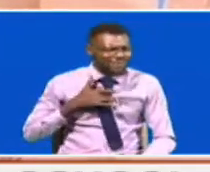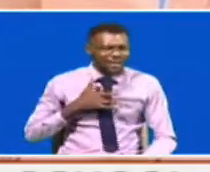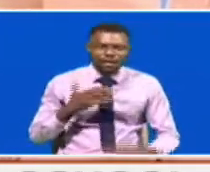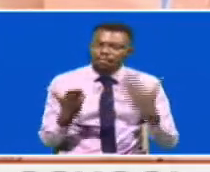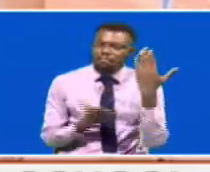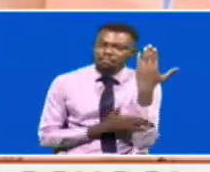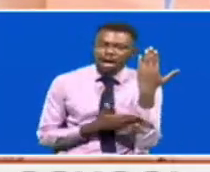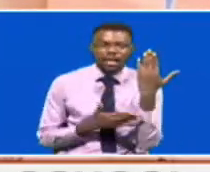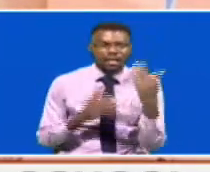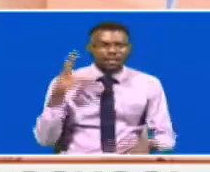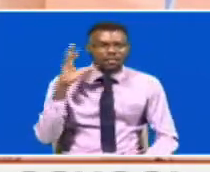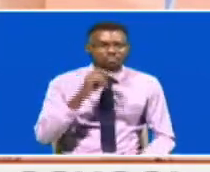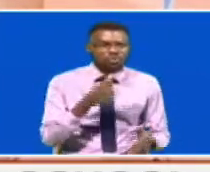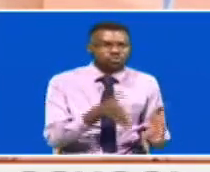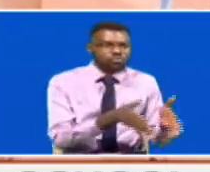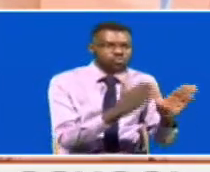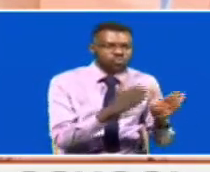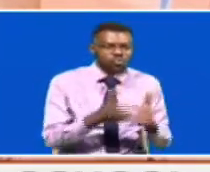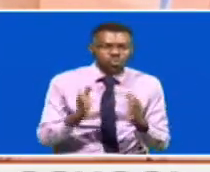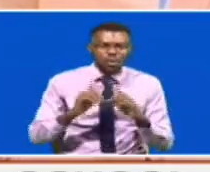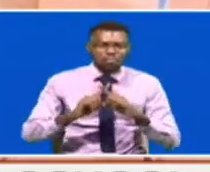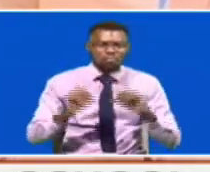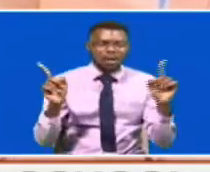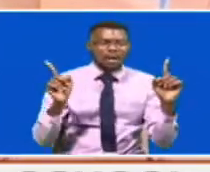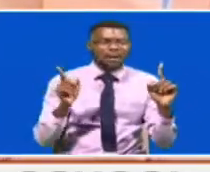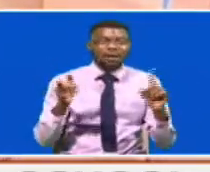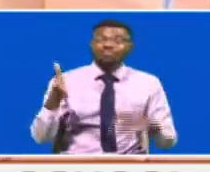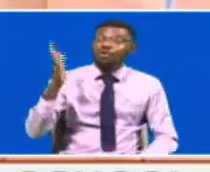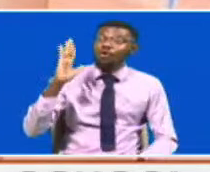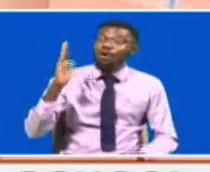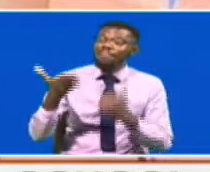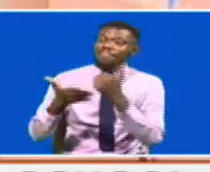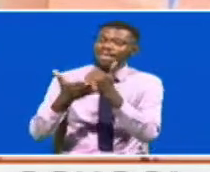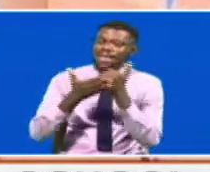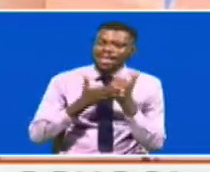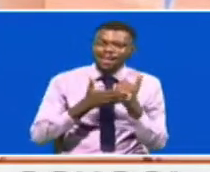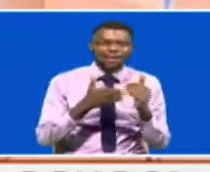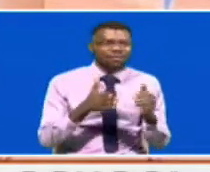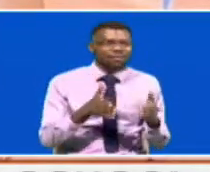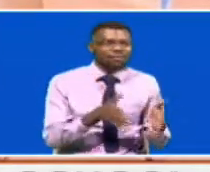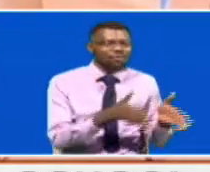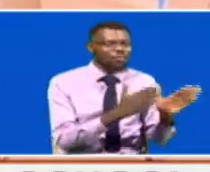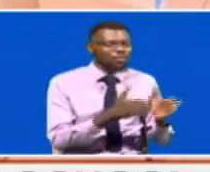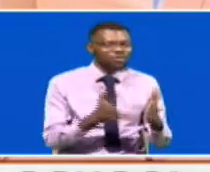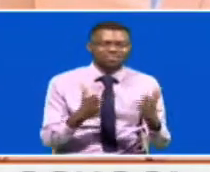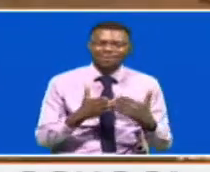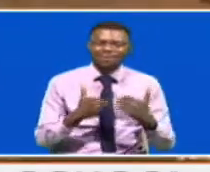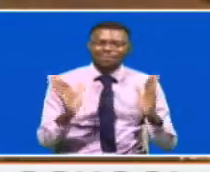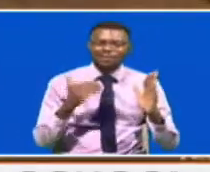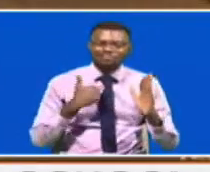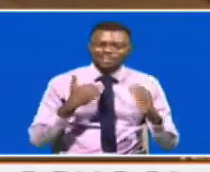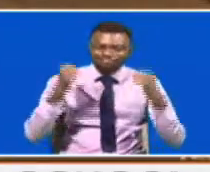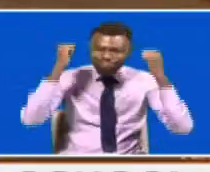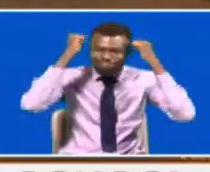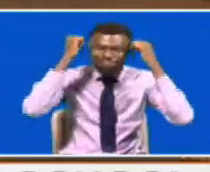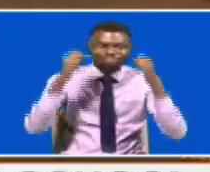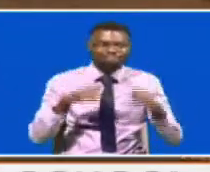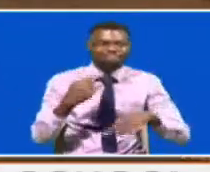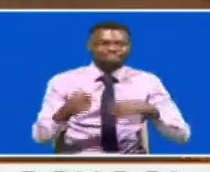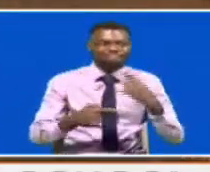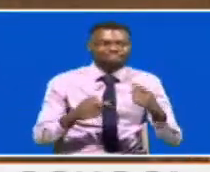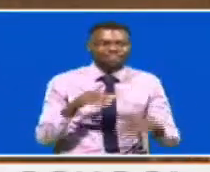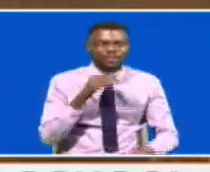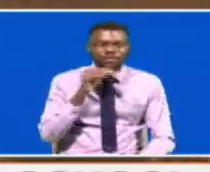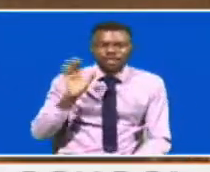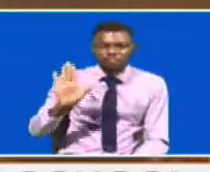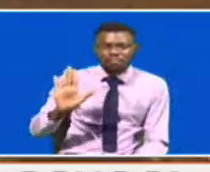mimi. Nilitamani siku moja kama Mungu angenipangunulia mipaka na mimi. Her father